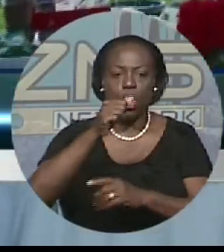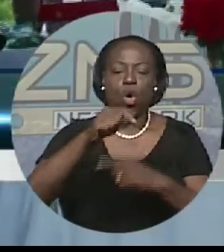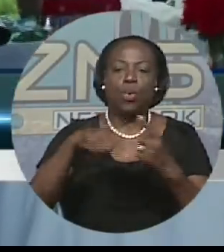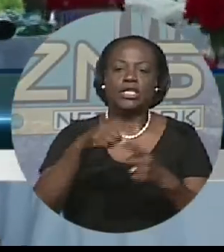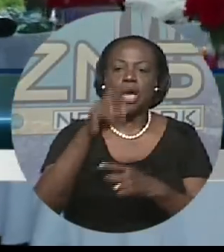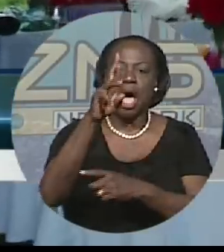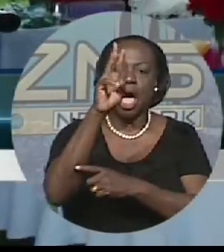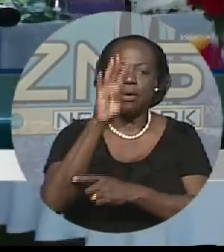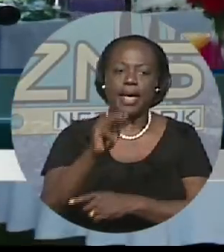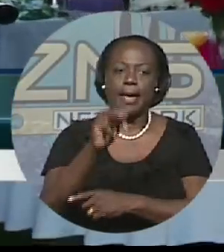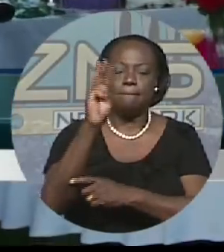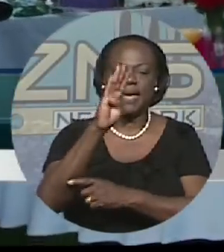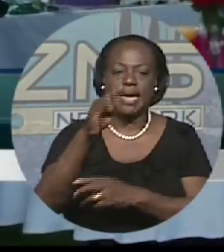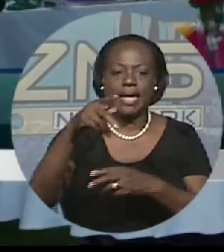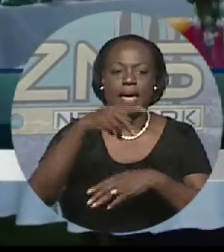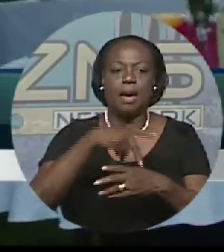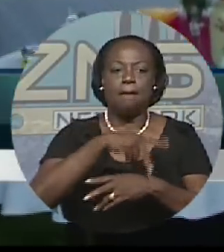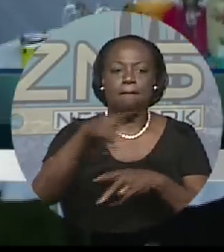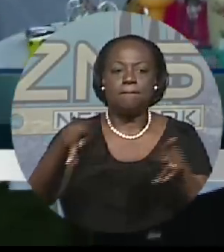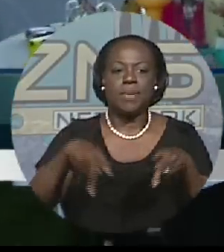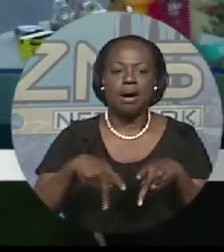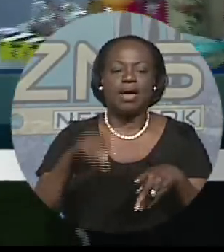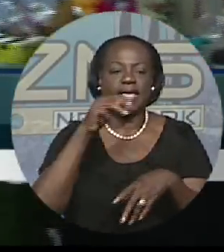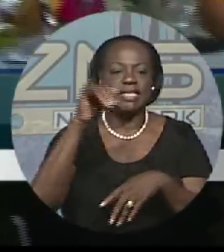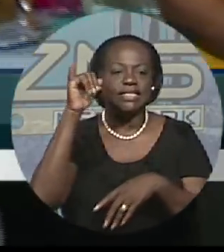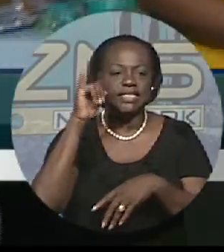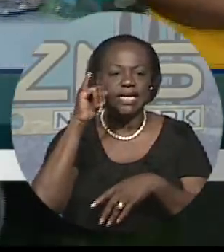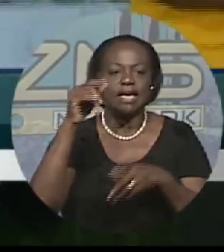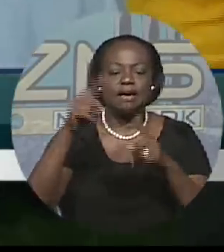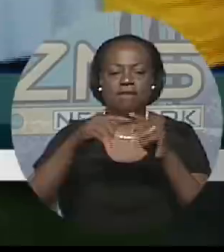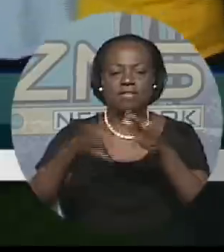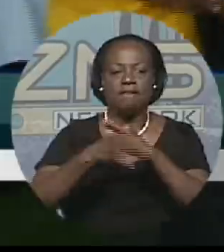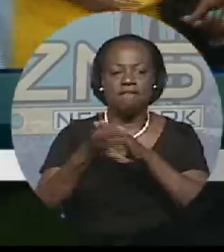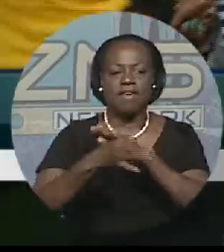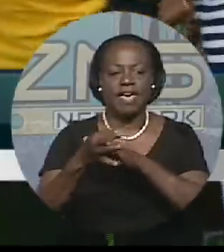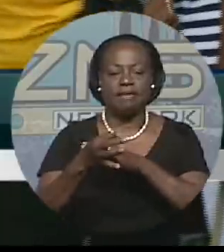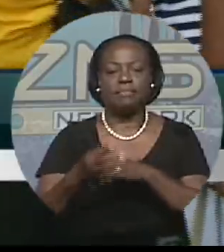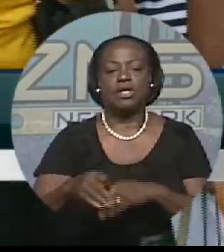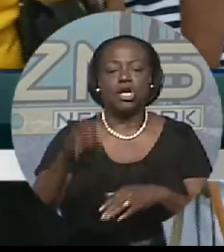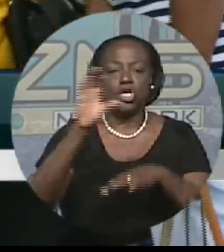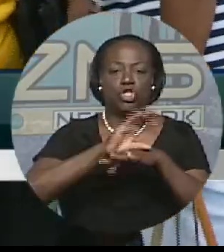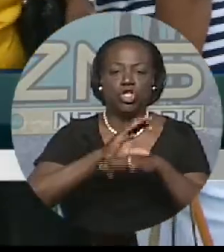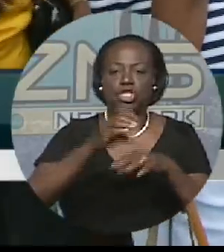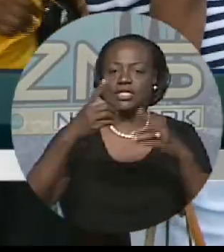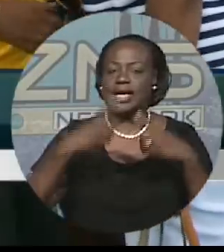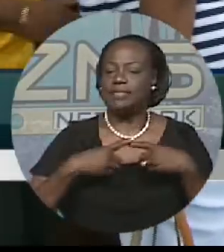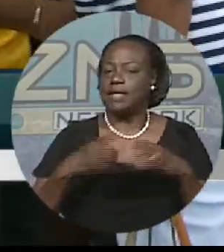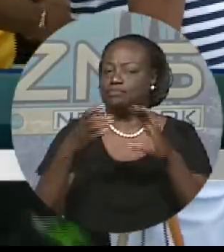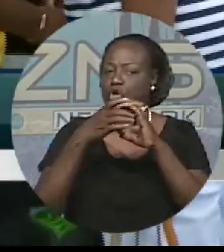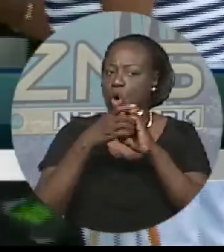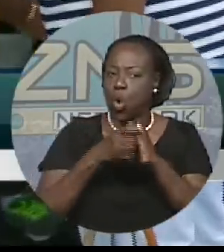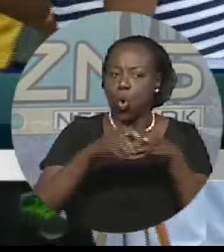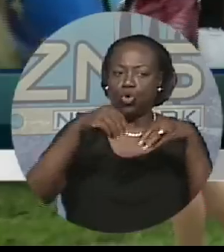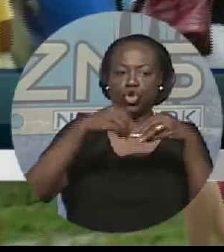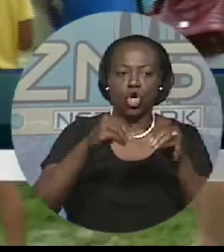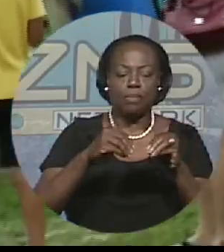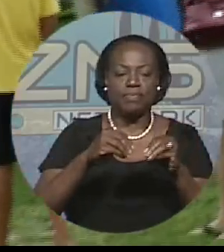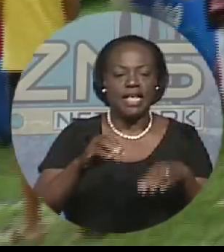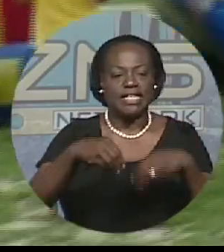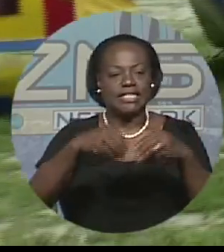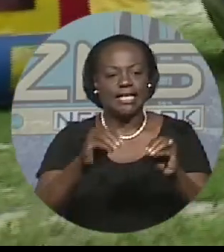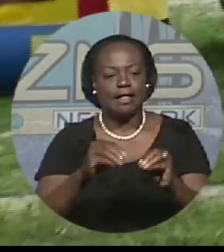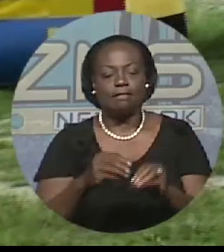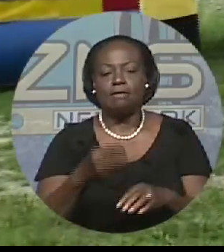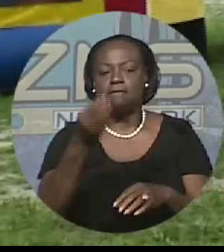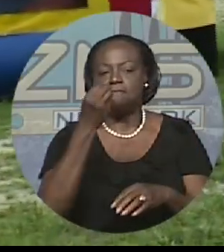Park yesterday for the Anglican Diocesan Fair. Churches had their own stalls, from selling food and drinks to